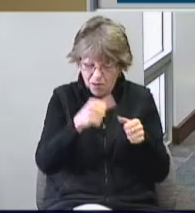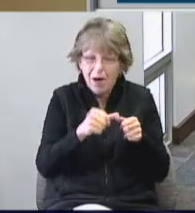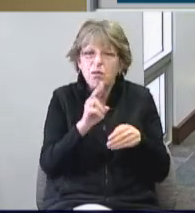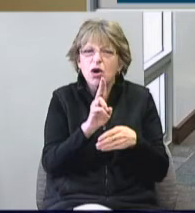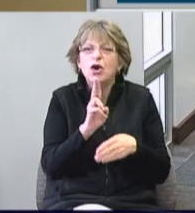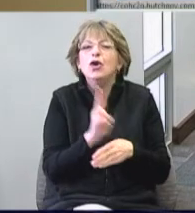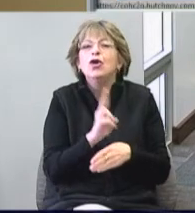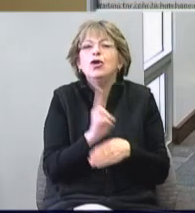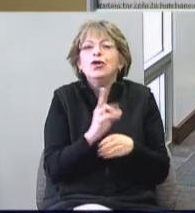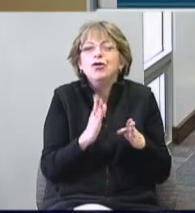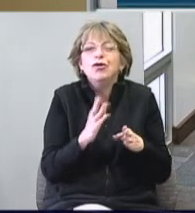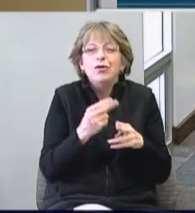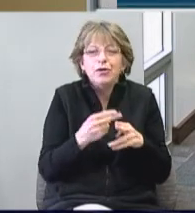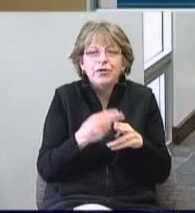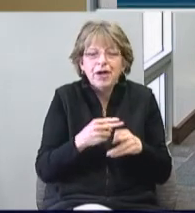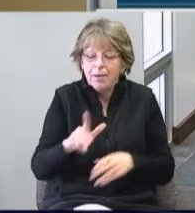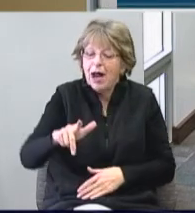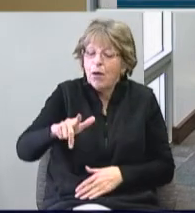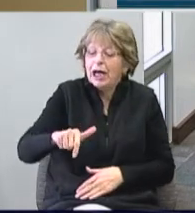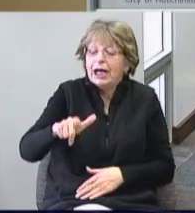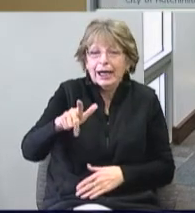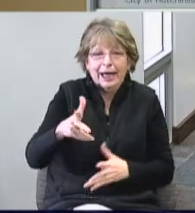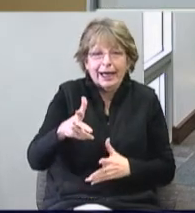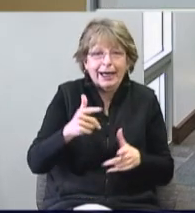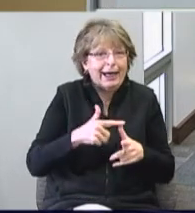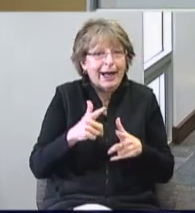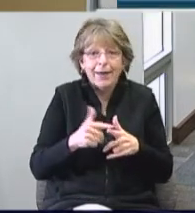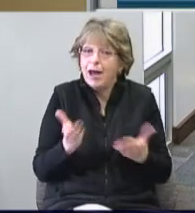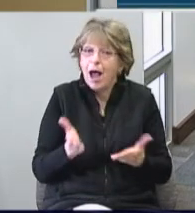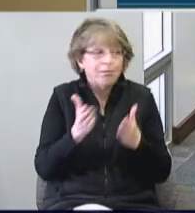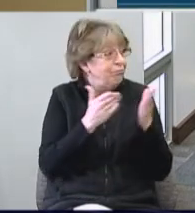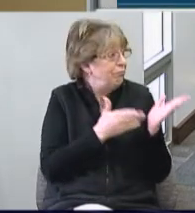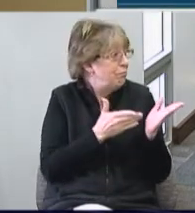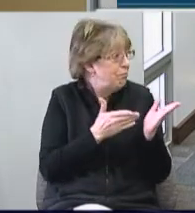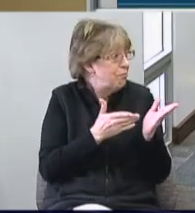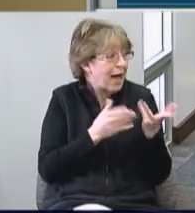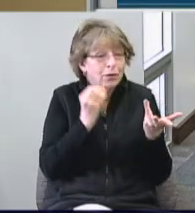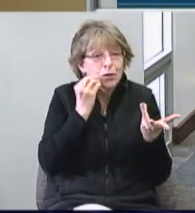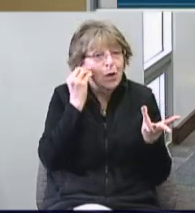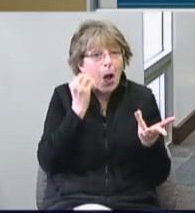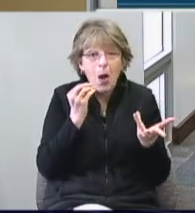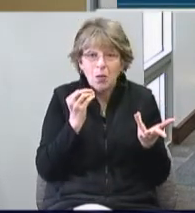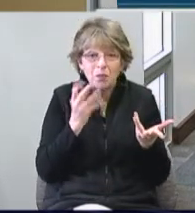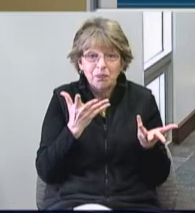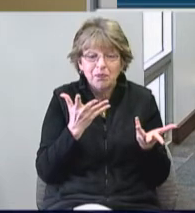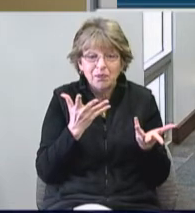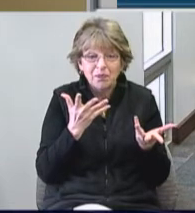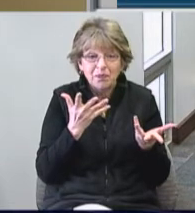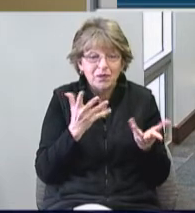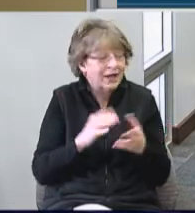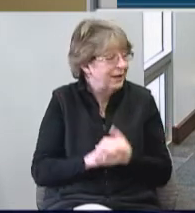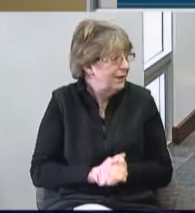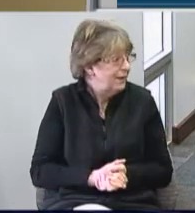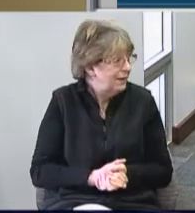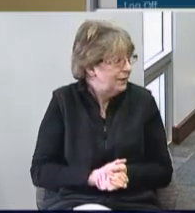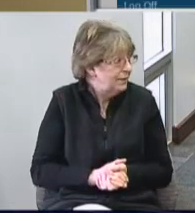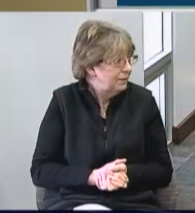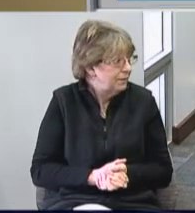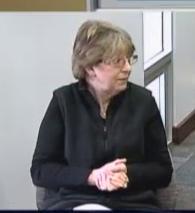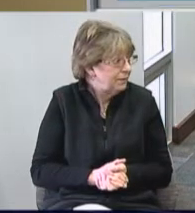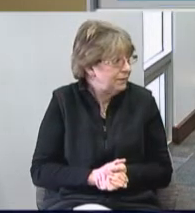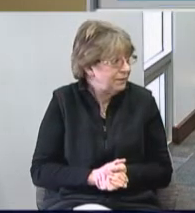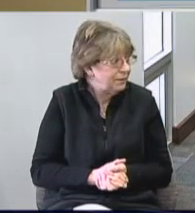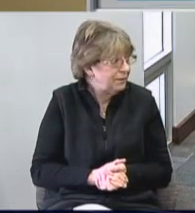I would just click on this right here, and I'm back where I was when I typed in using my account number.